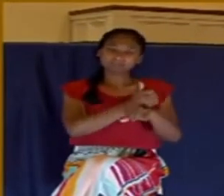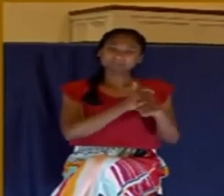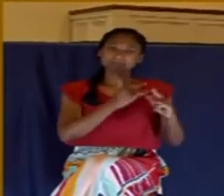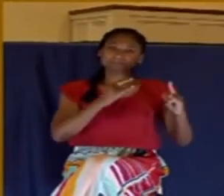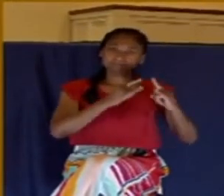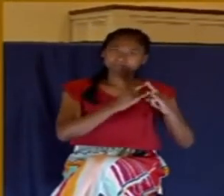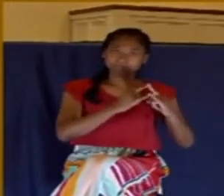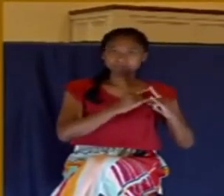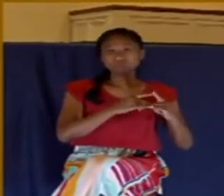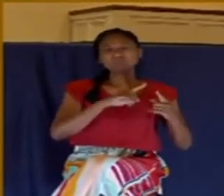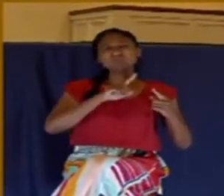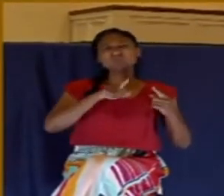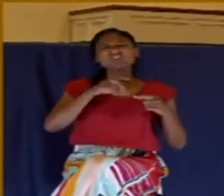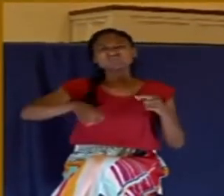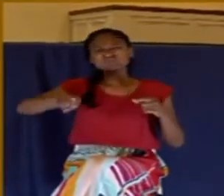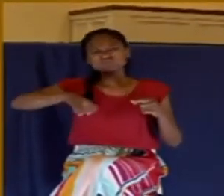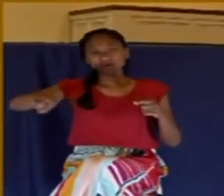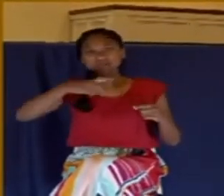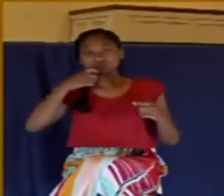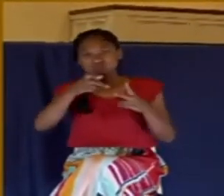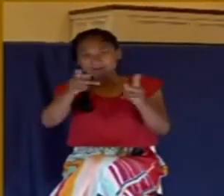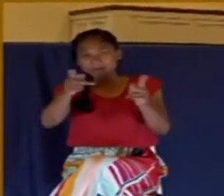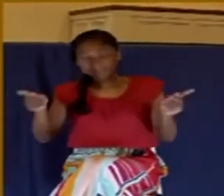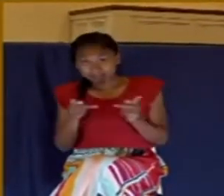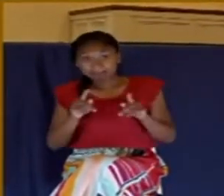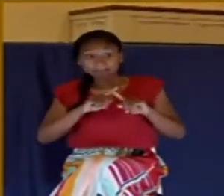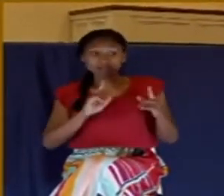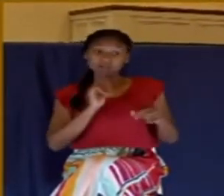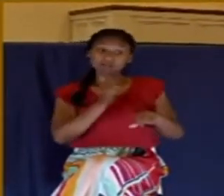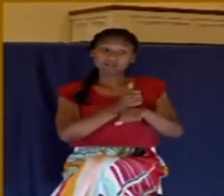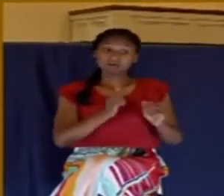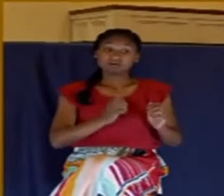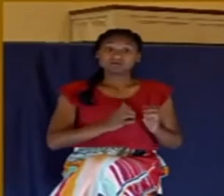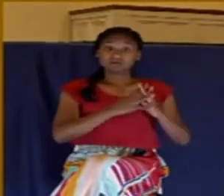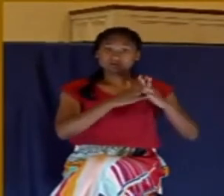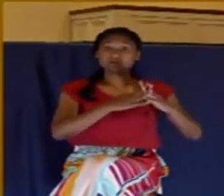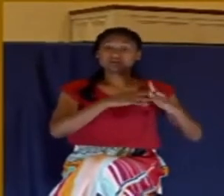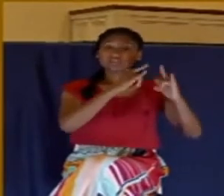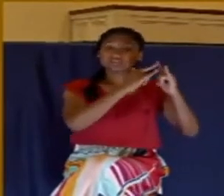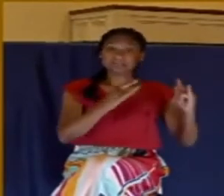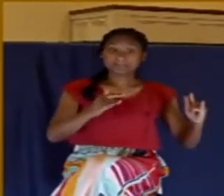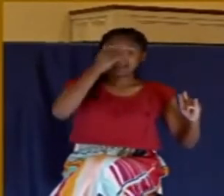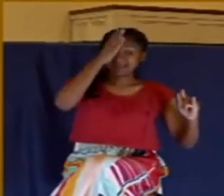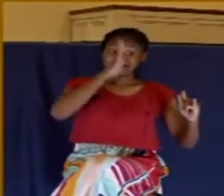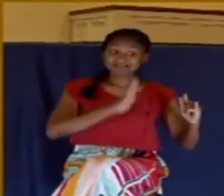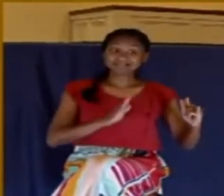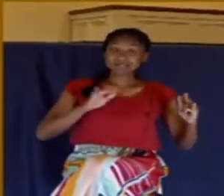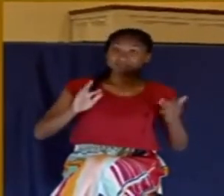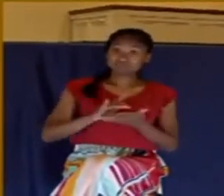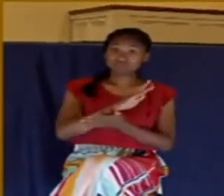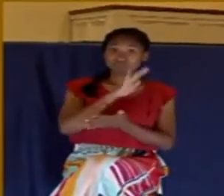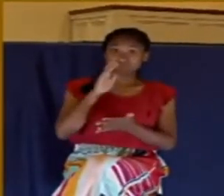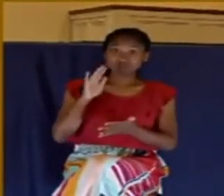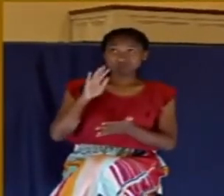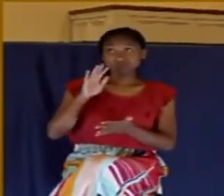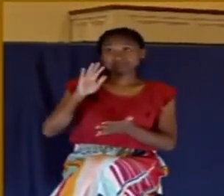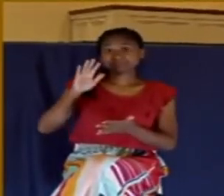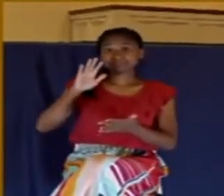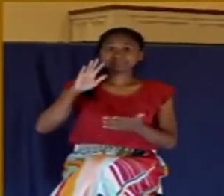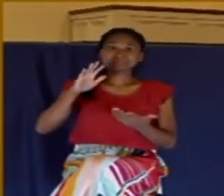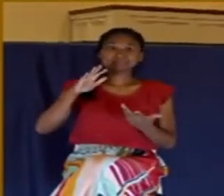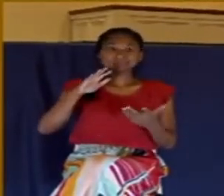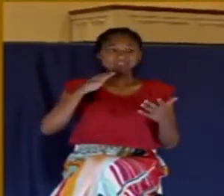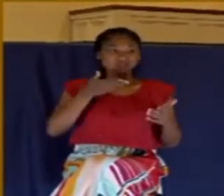set up the tabernacle, and the glory of God would hover over it? What did that tell all of the Israelites who were camped around